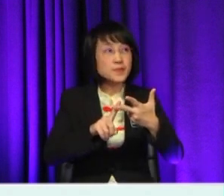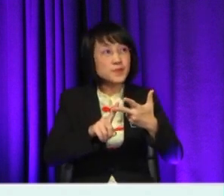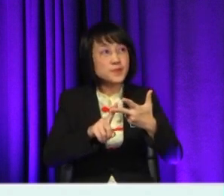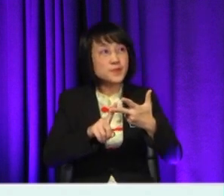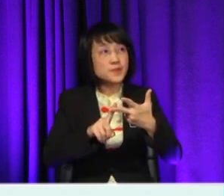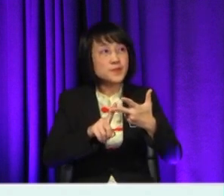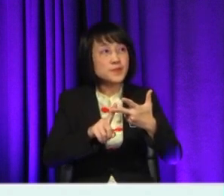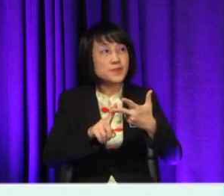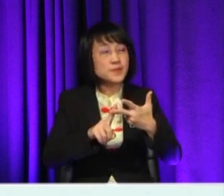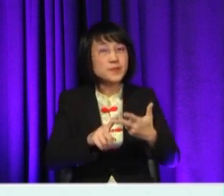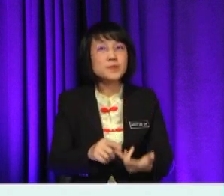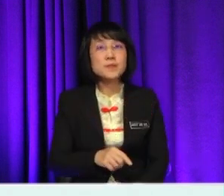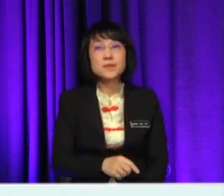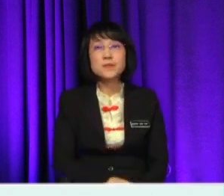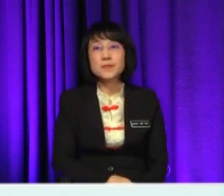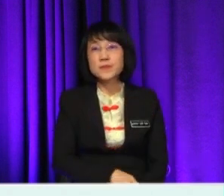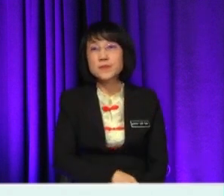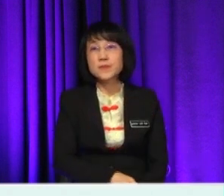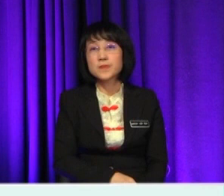here, this is all sight.